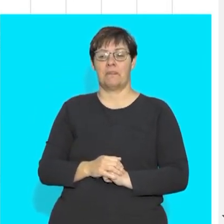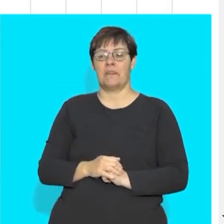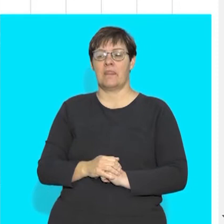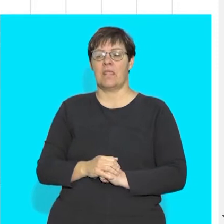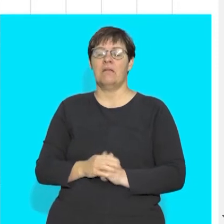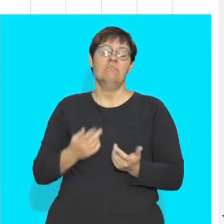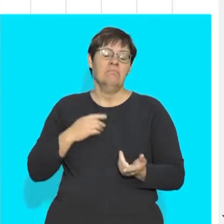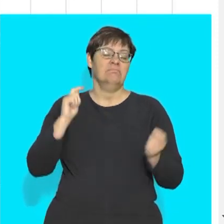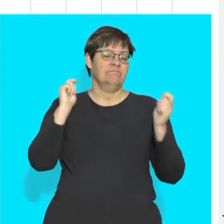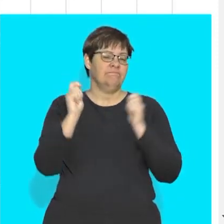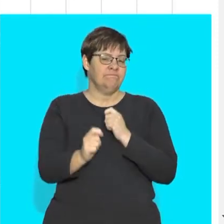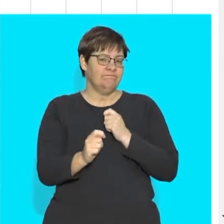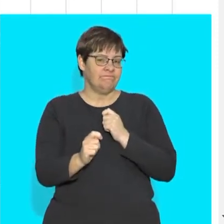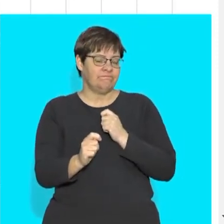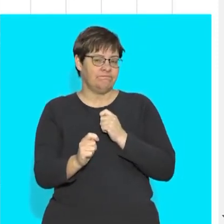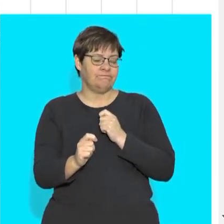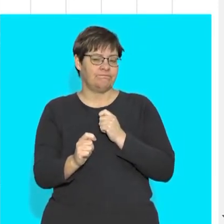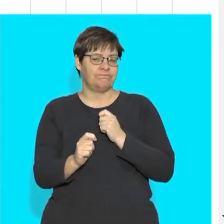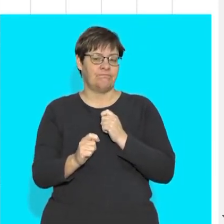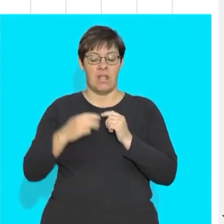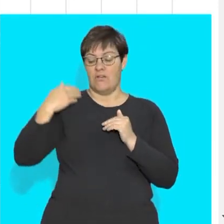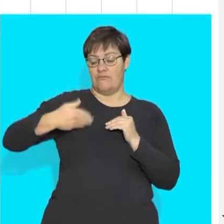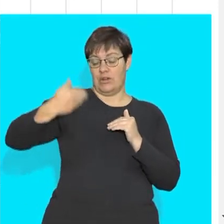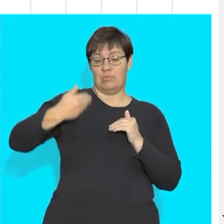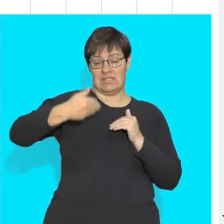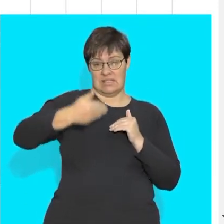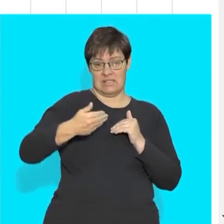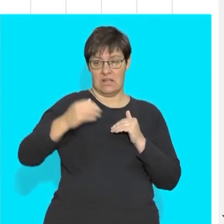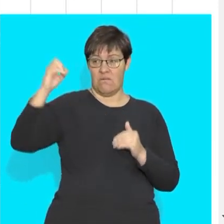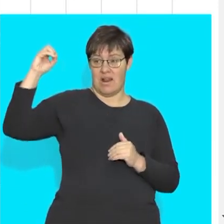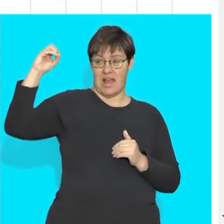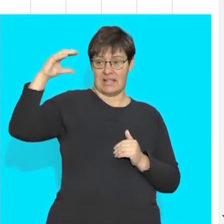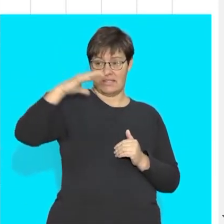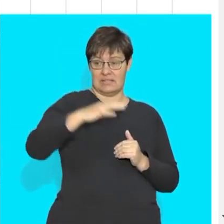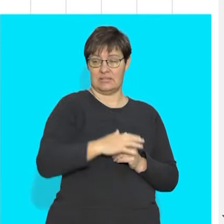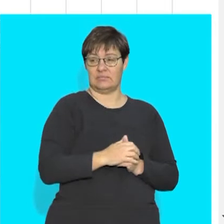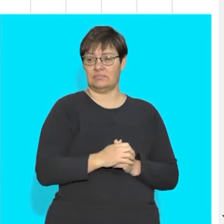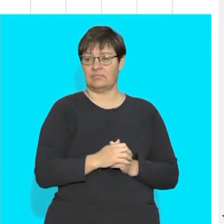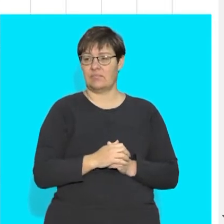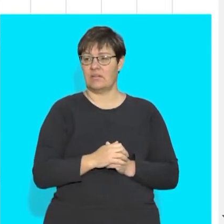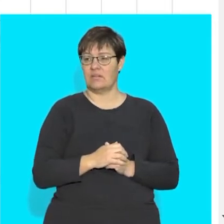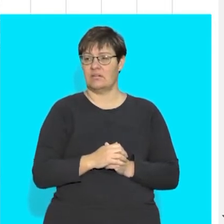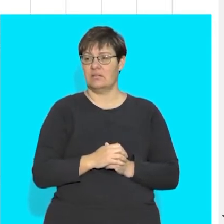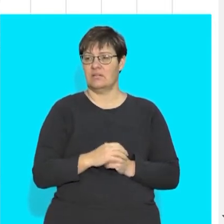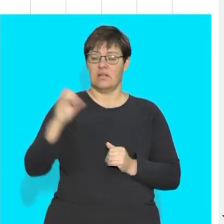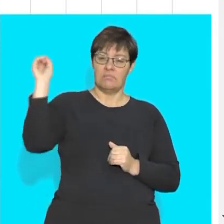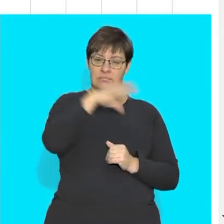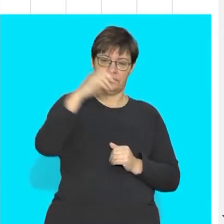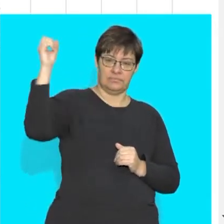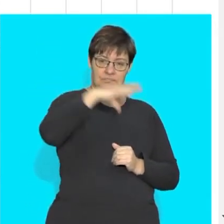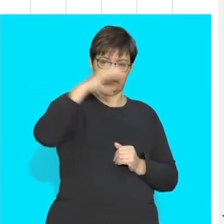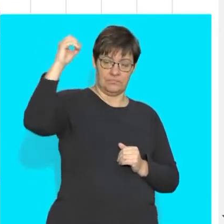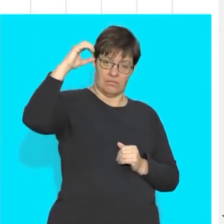all, if I change the frequency of my light, okay, so now I'm